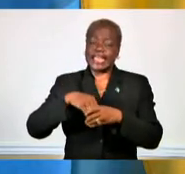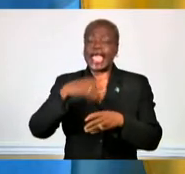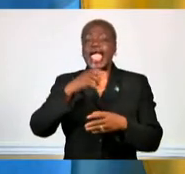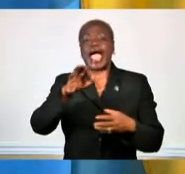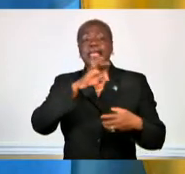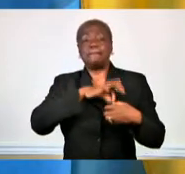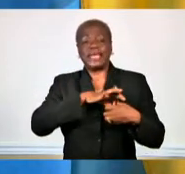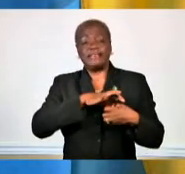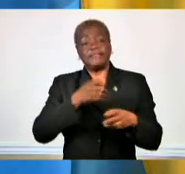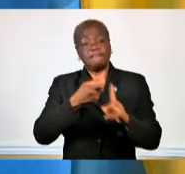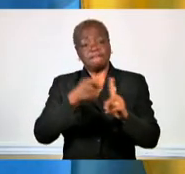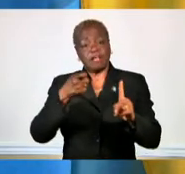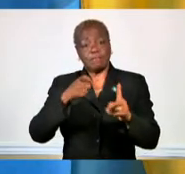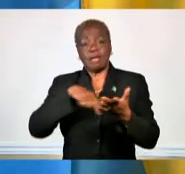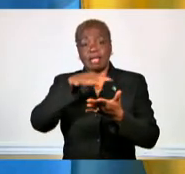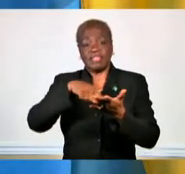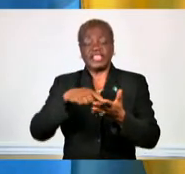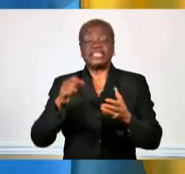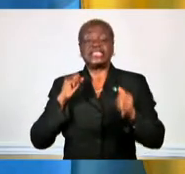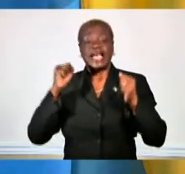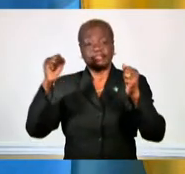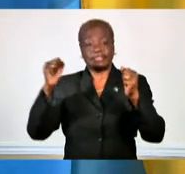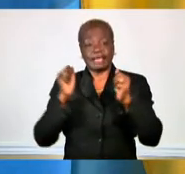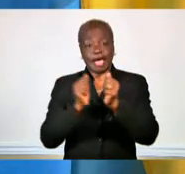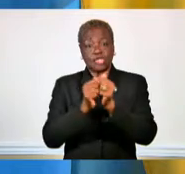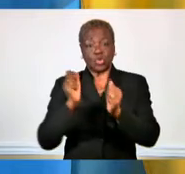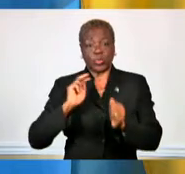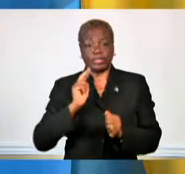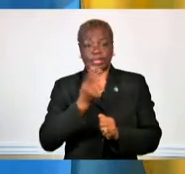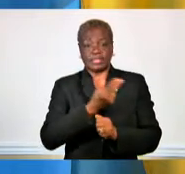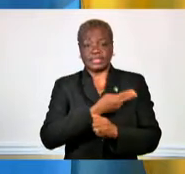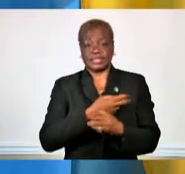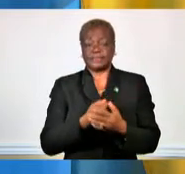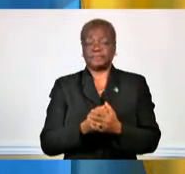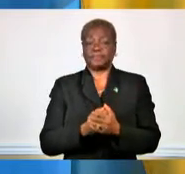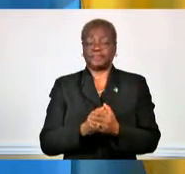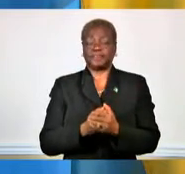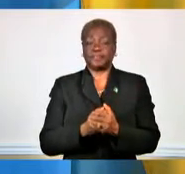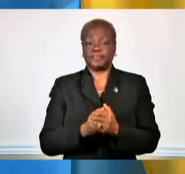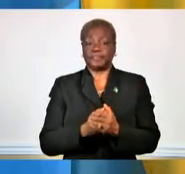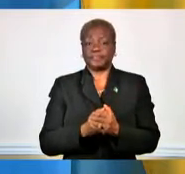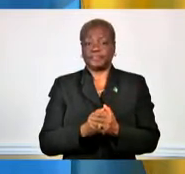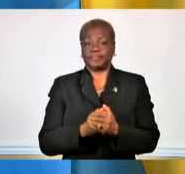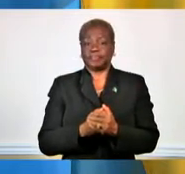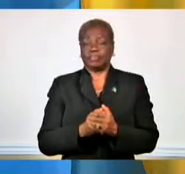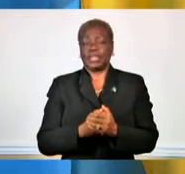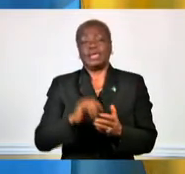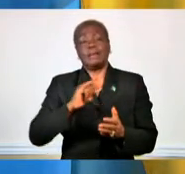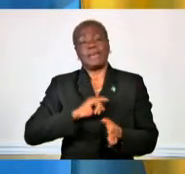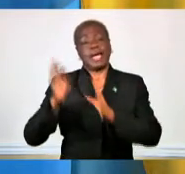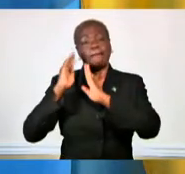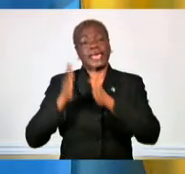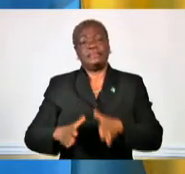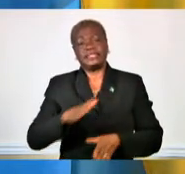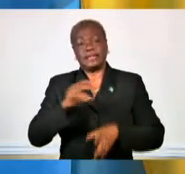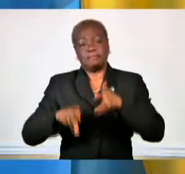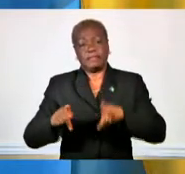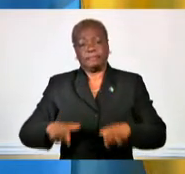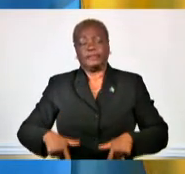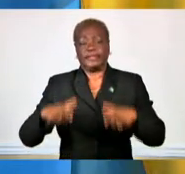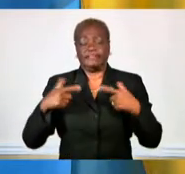benefit from this exercise with us. My fellow Bahamians and